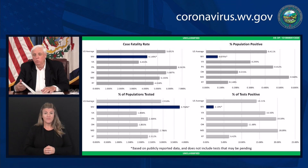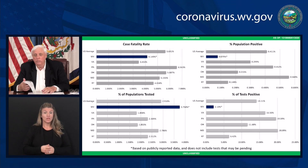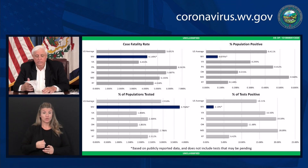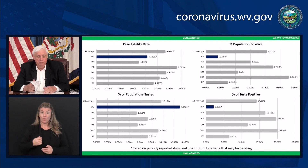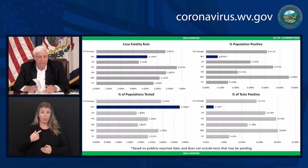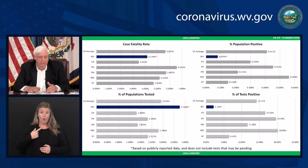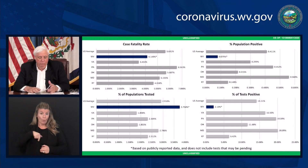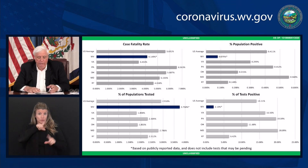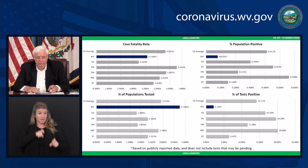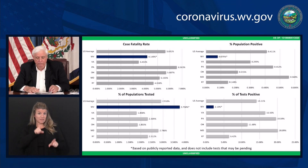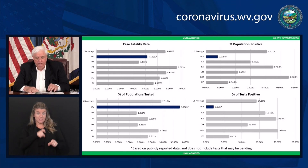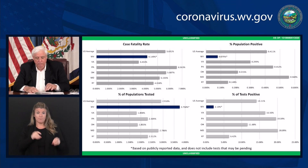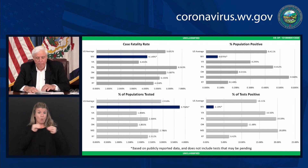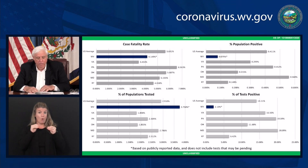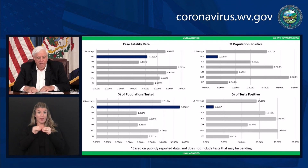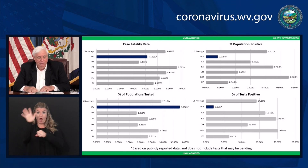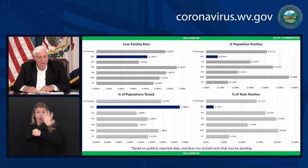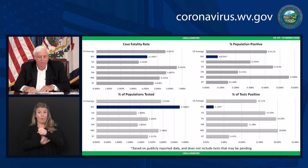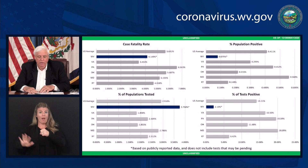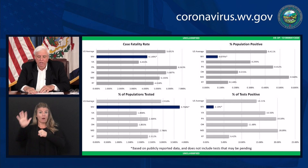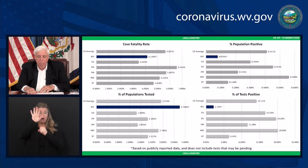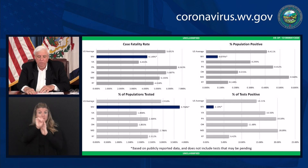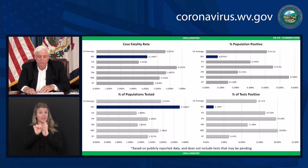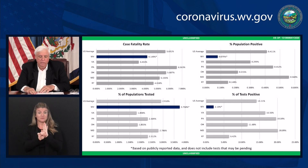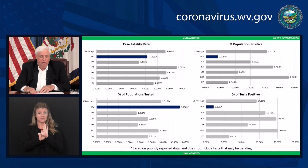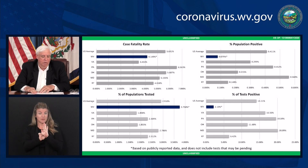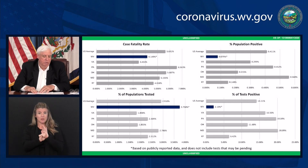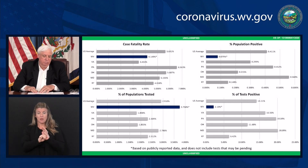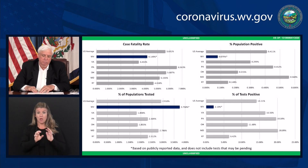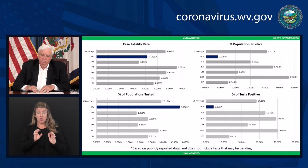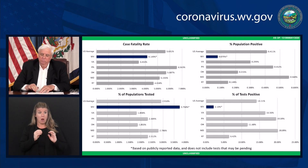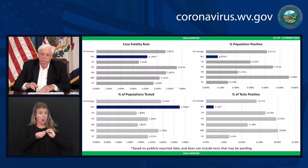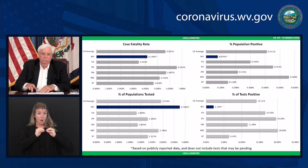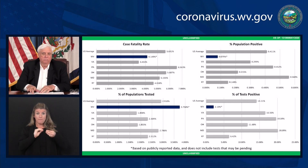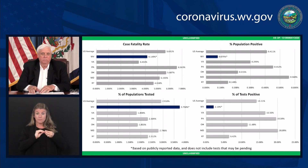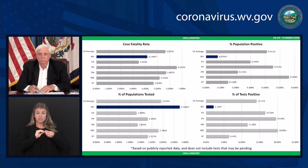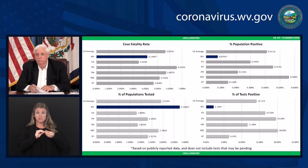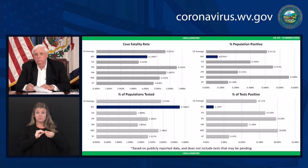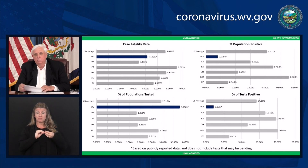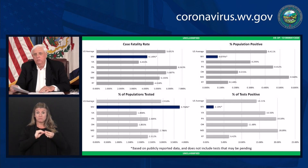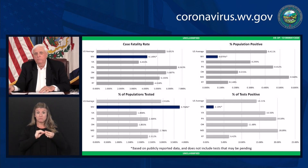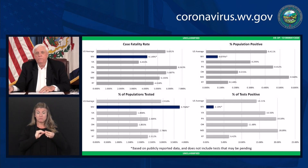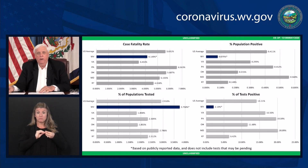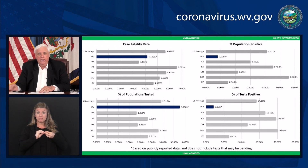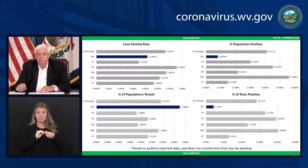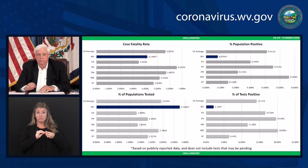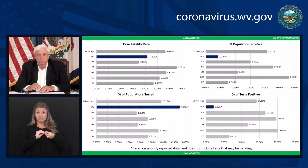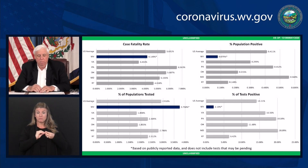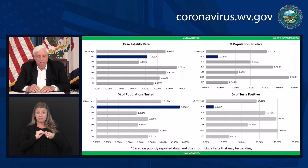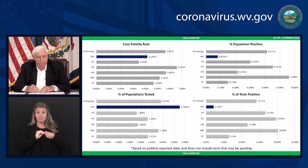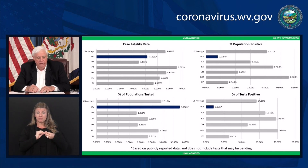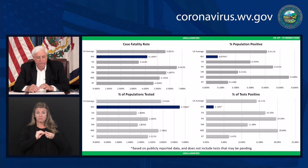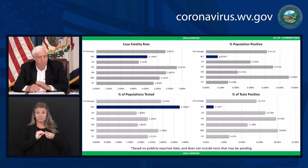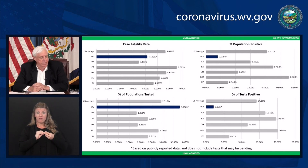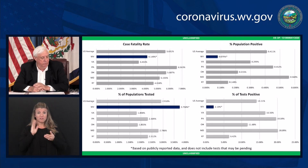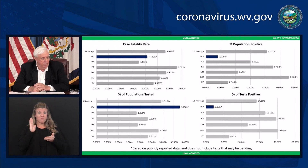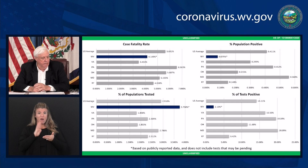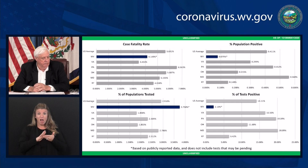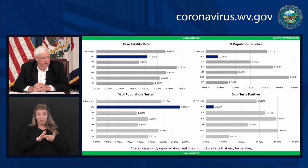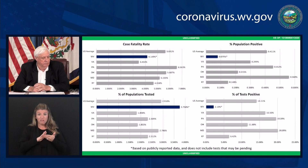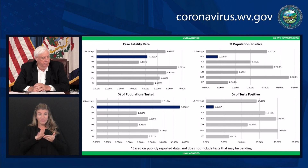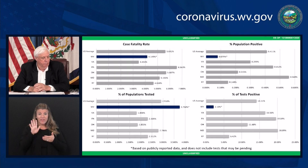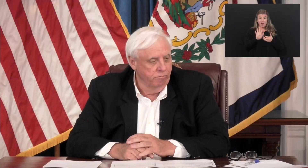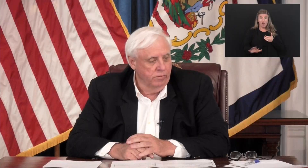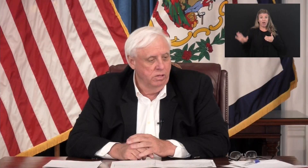testing more than anybody around us. Our numbers are a fraction of anybody